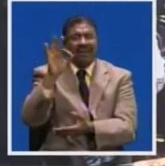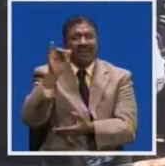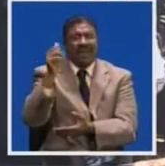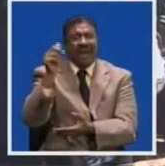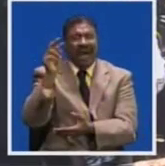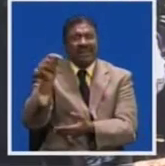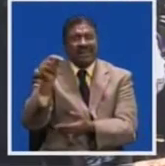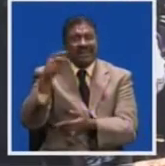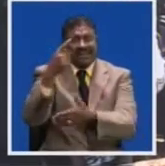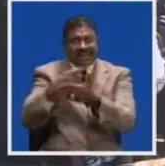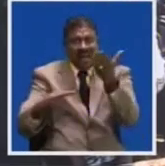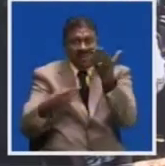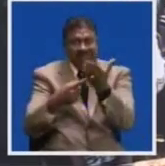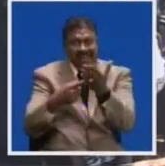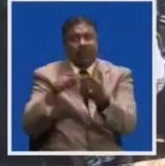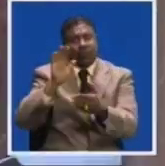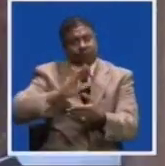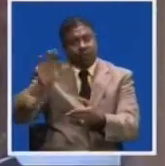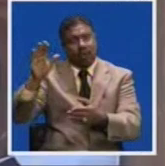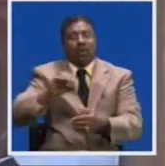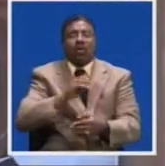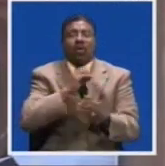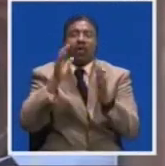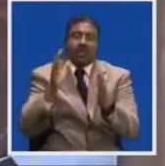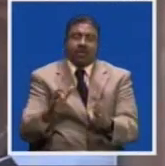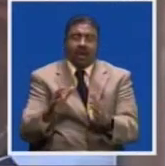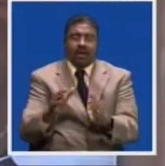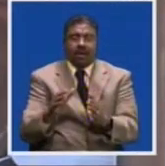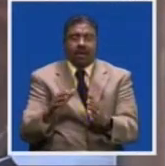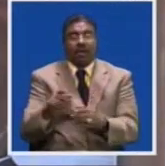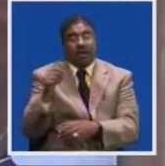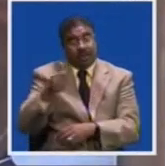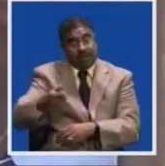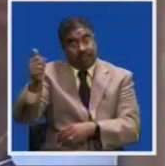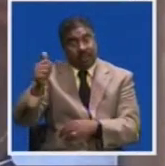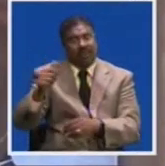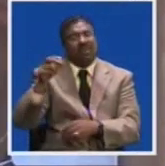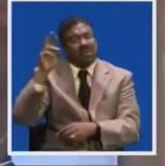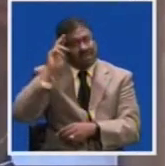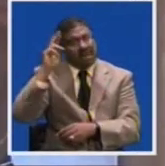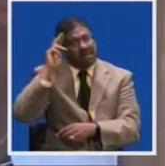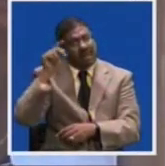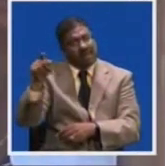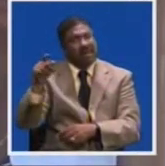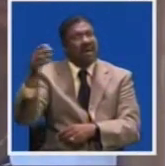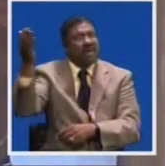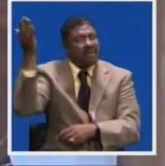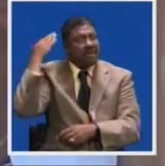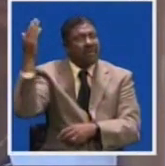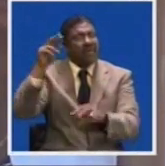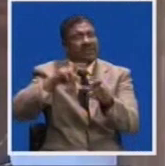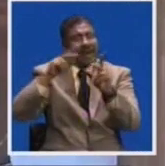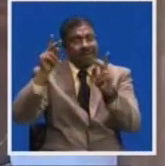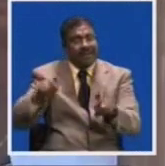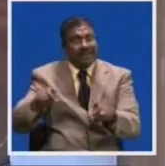Passenger Transport Company, which operated the 007 buses and taxis. Mr. Mwansa will be remembered as former chairperson of the